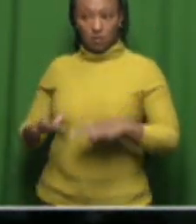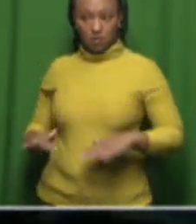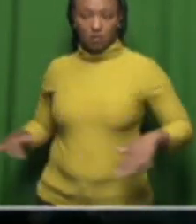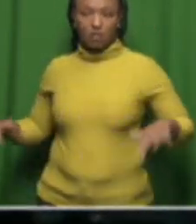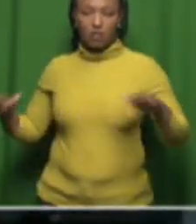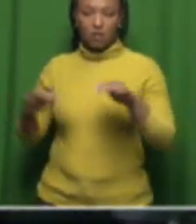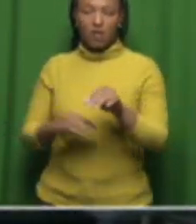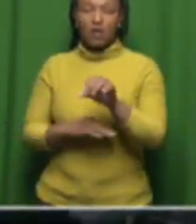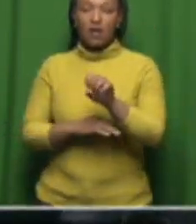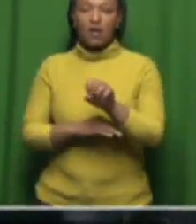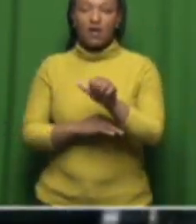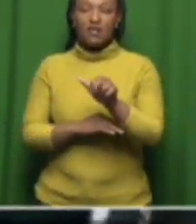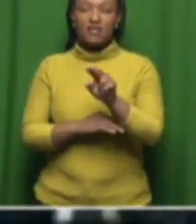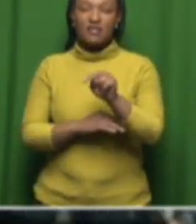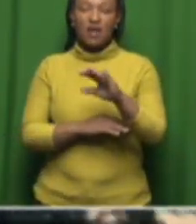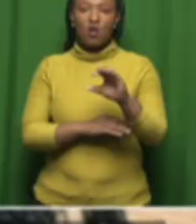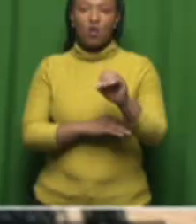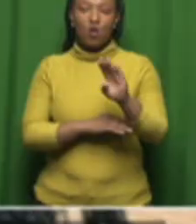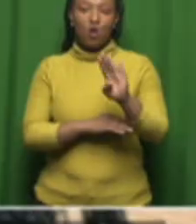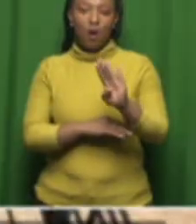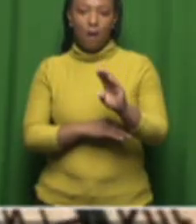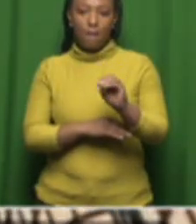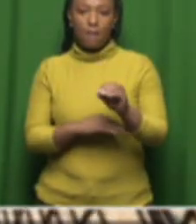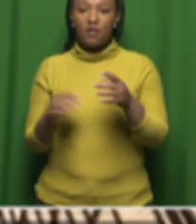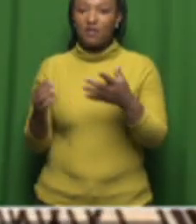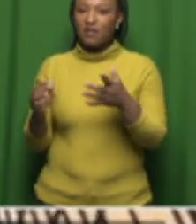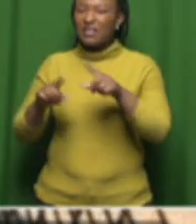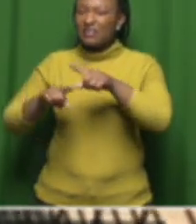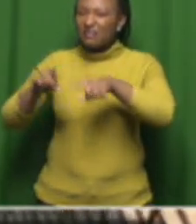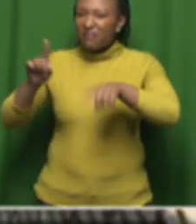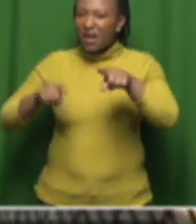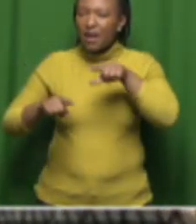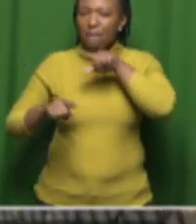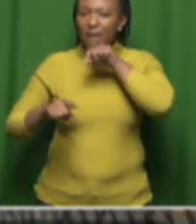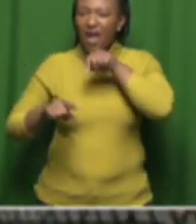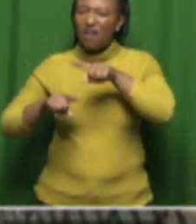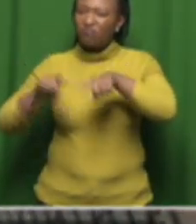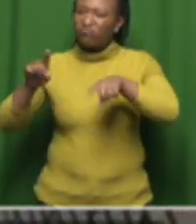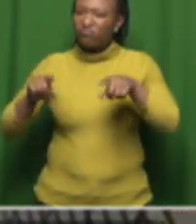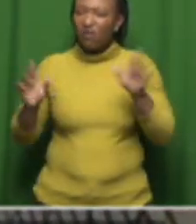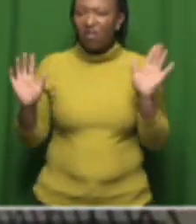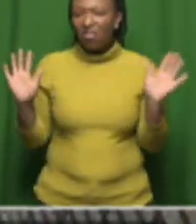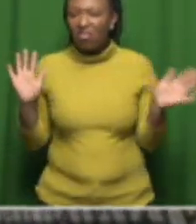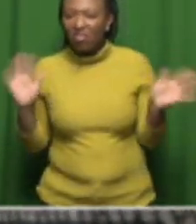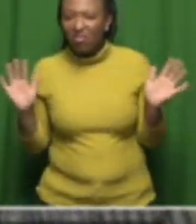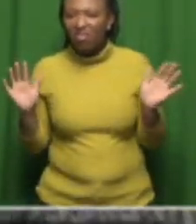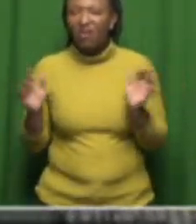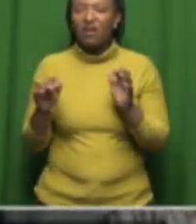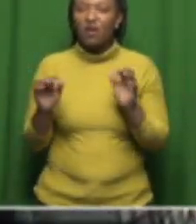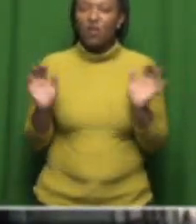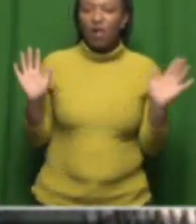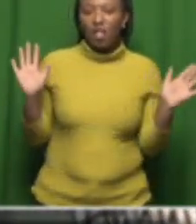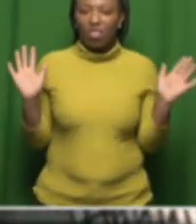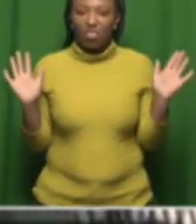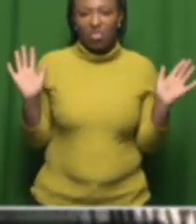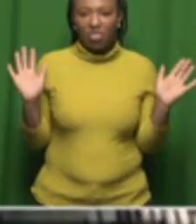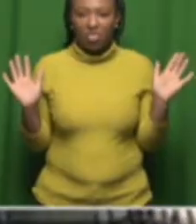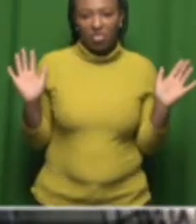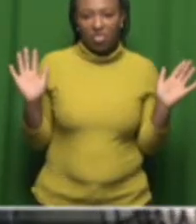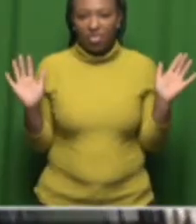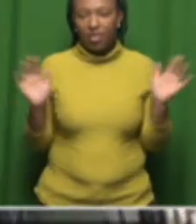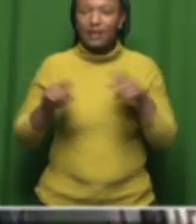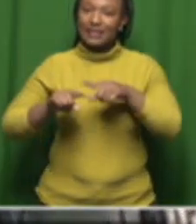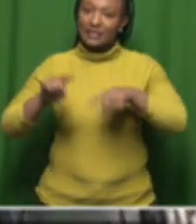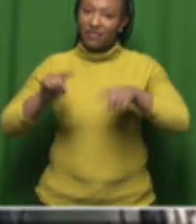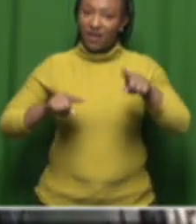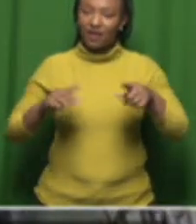birds, penguins, Cape gannets, everything that we do have to offer on Bird Island and surrounding islands around